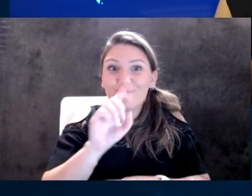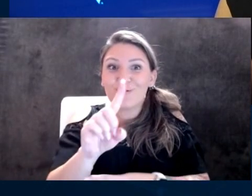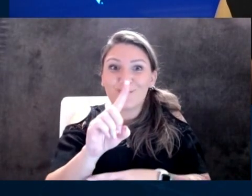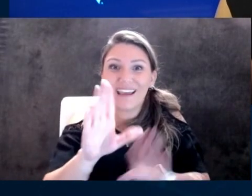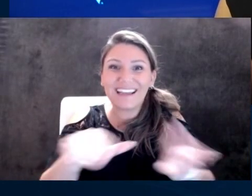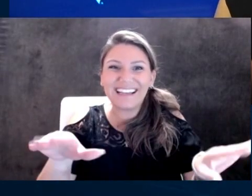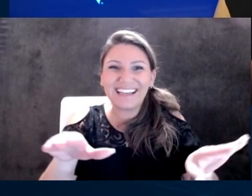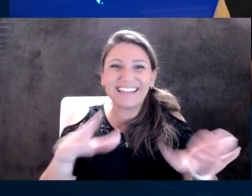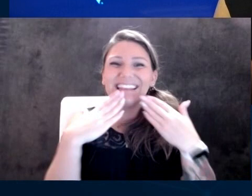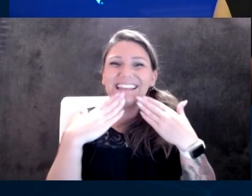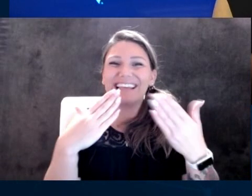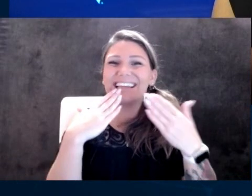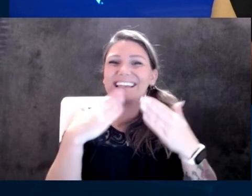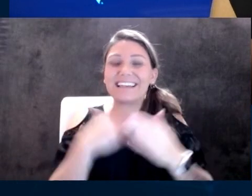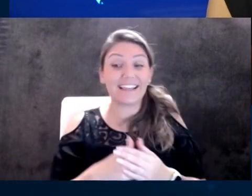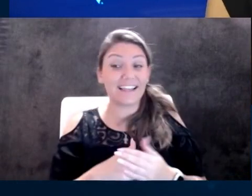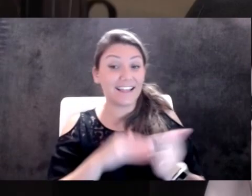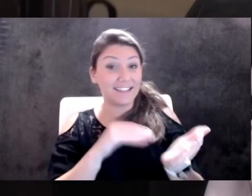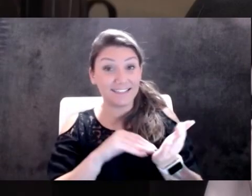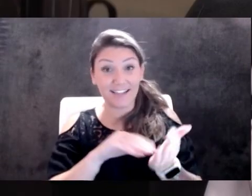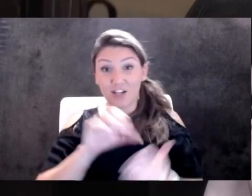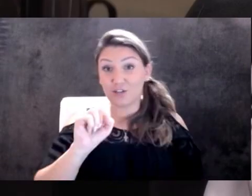Thank you. Dr. Sharma, final thoughts from you.